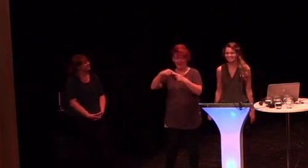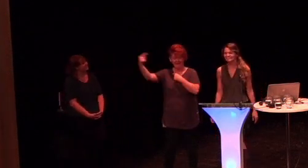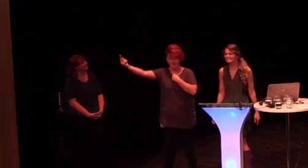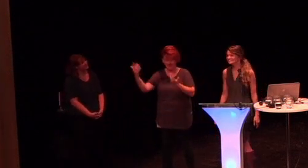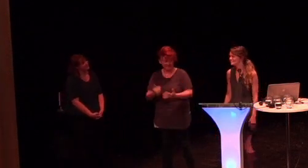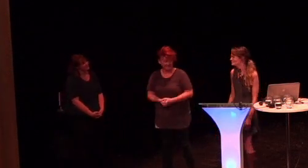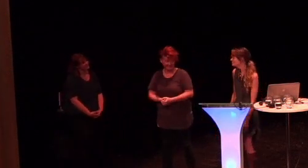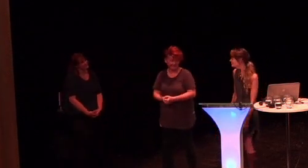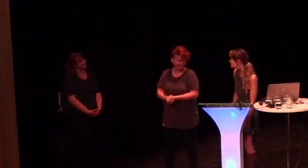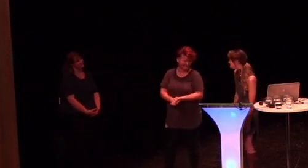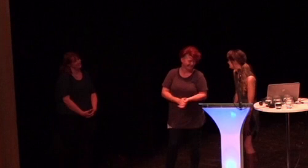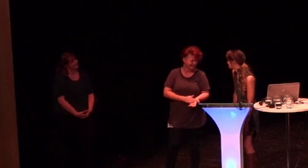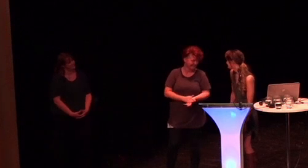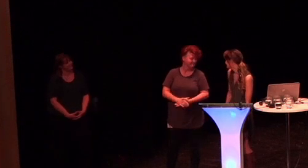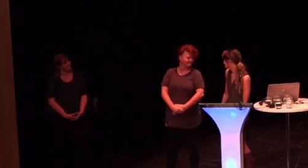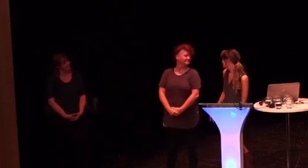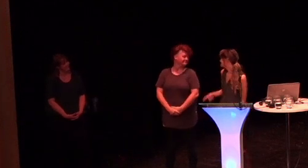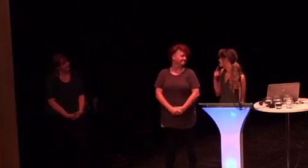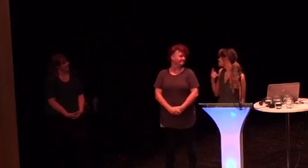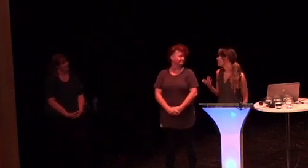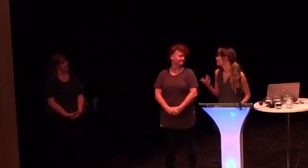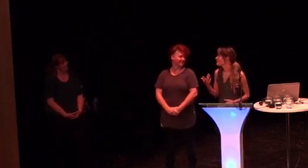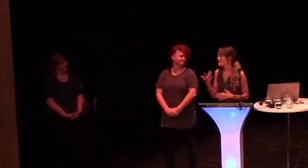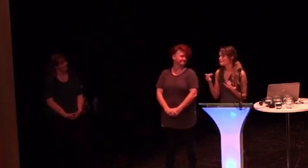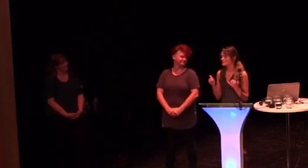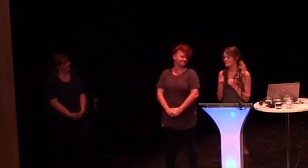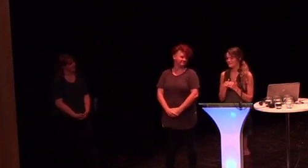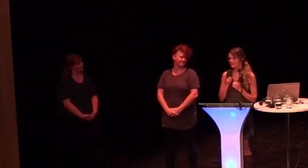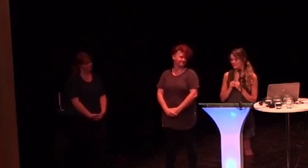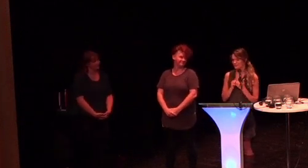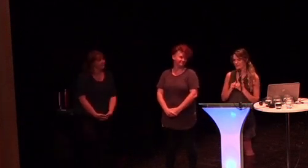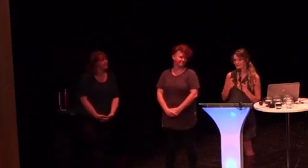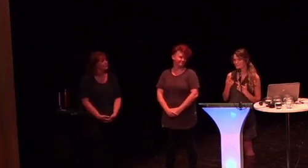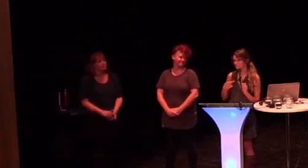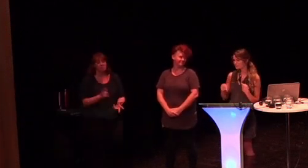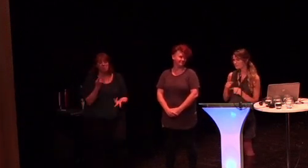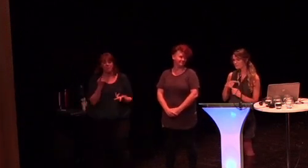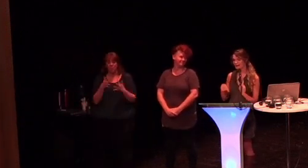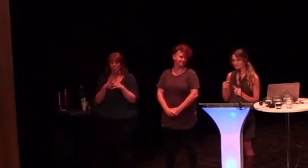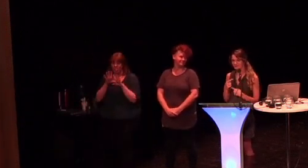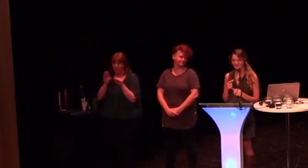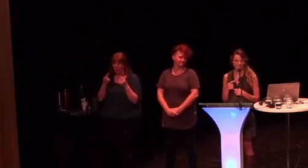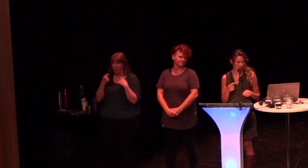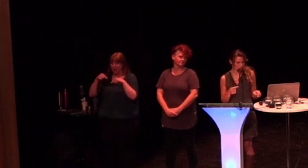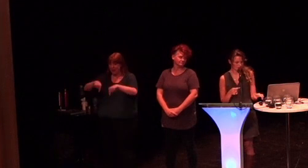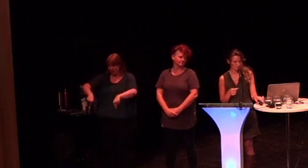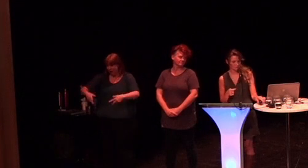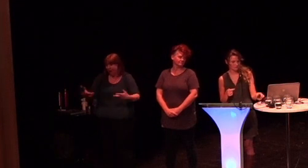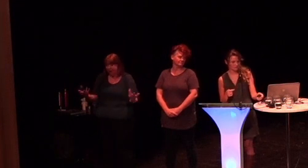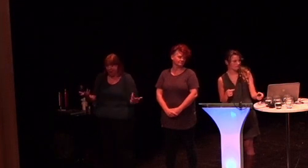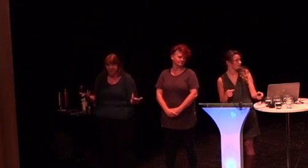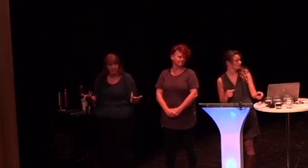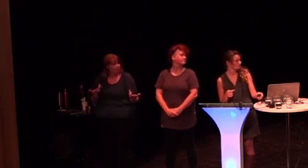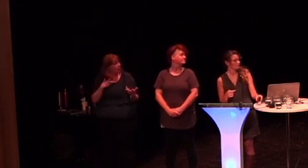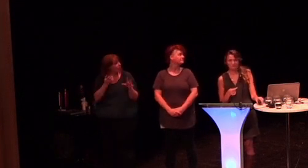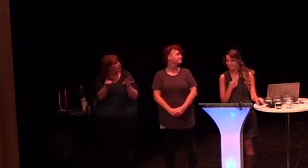There's loads and loads I could say, I could carry on and on and on, but I won't. Maybe it's just worth saying we're around. I'll